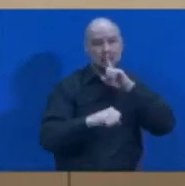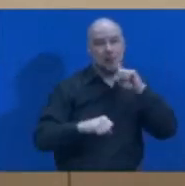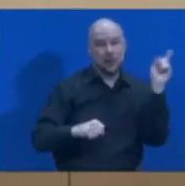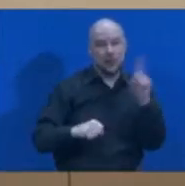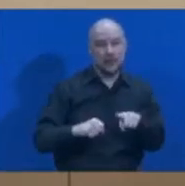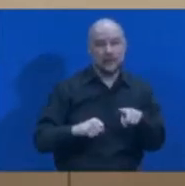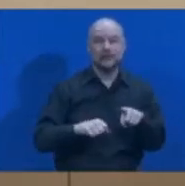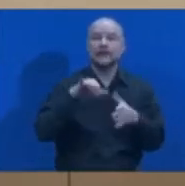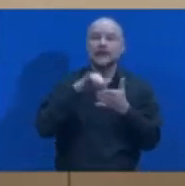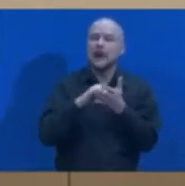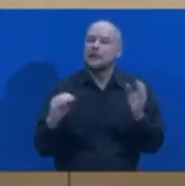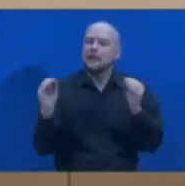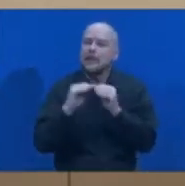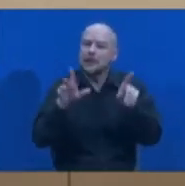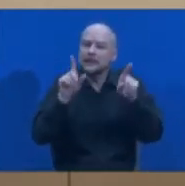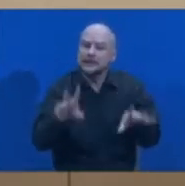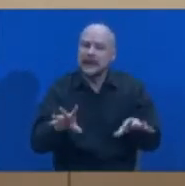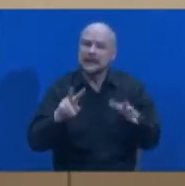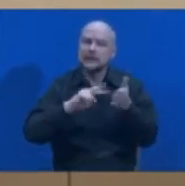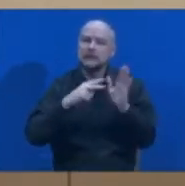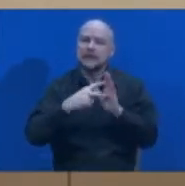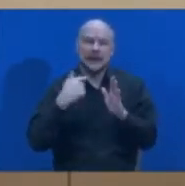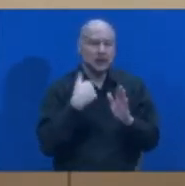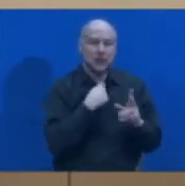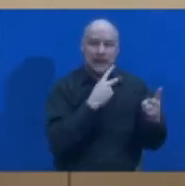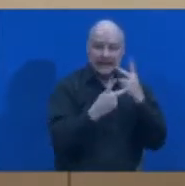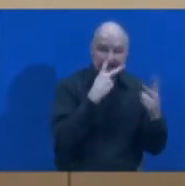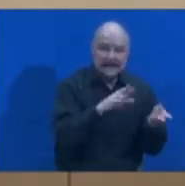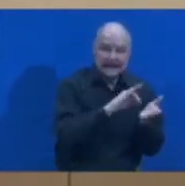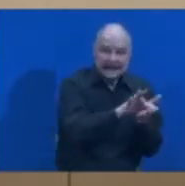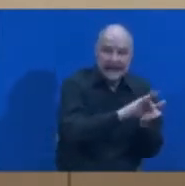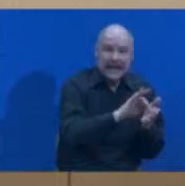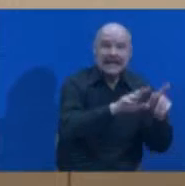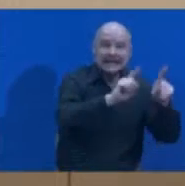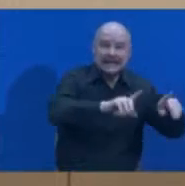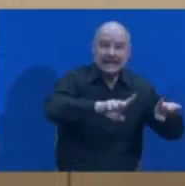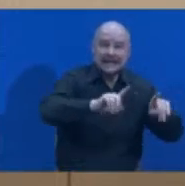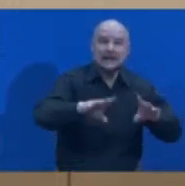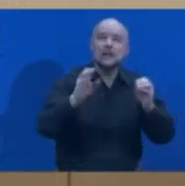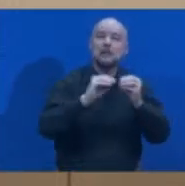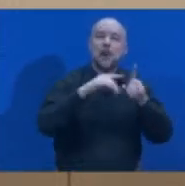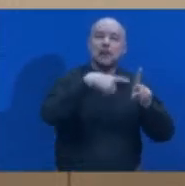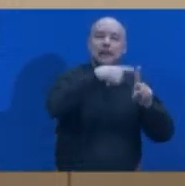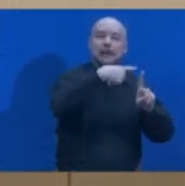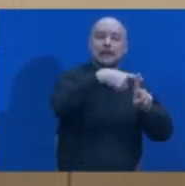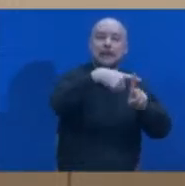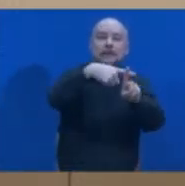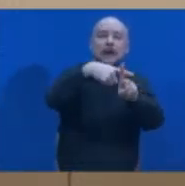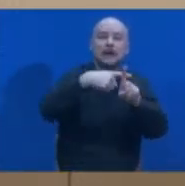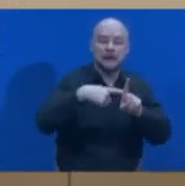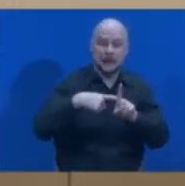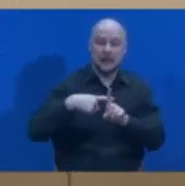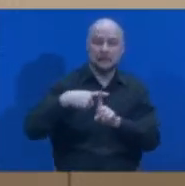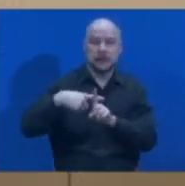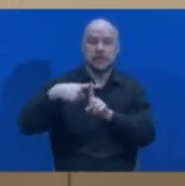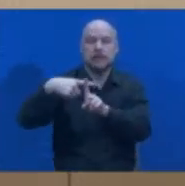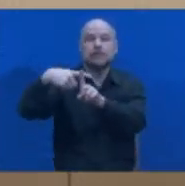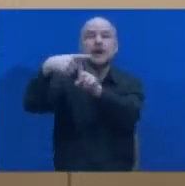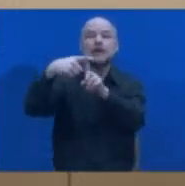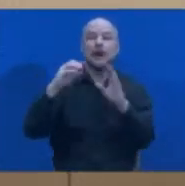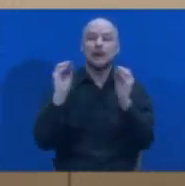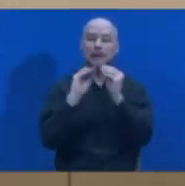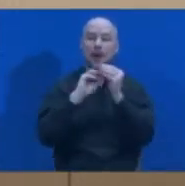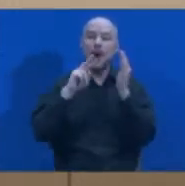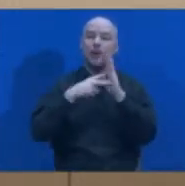we expect to see much larger daily case counts. And you're starting to see that. We had 76